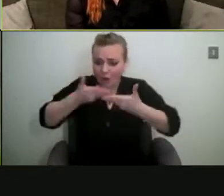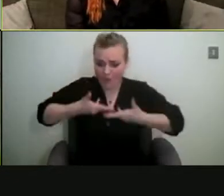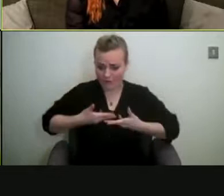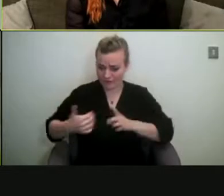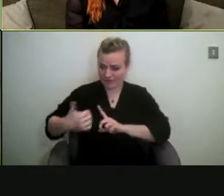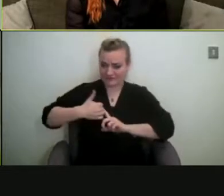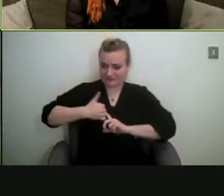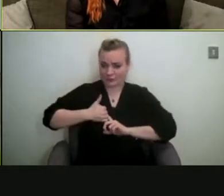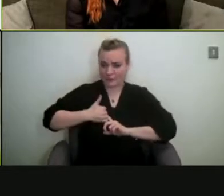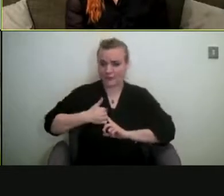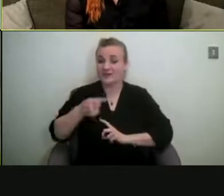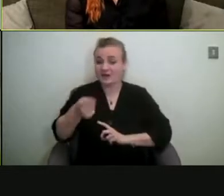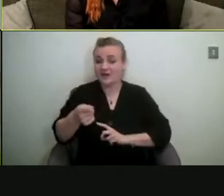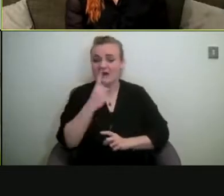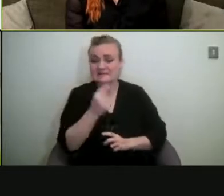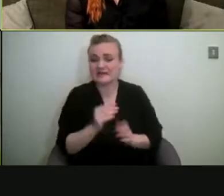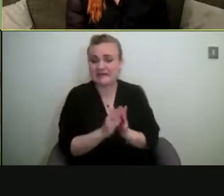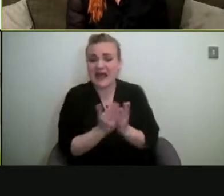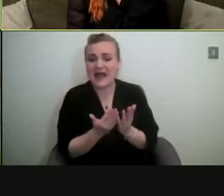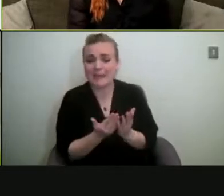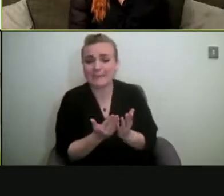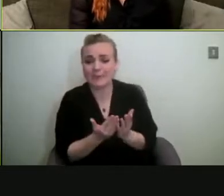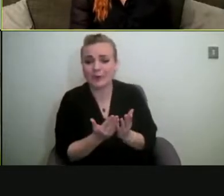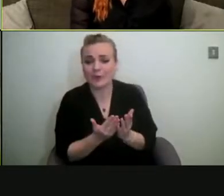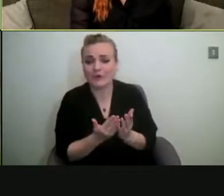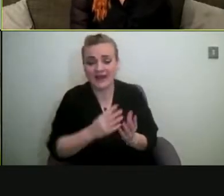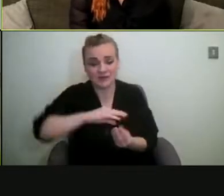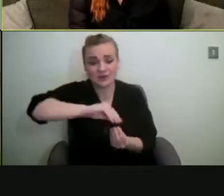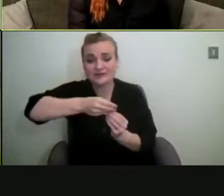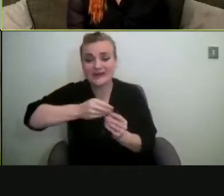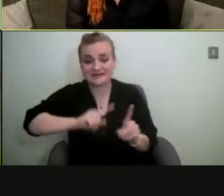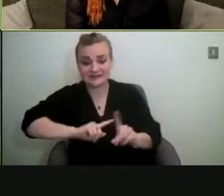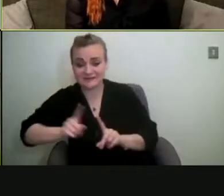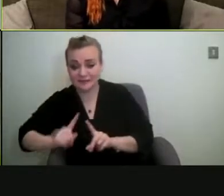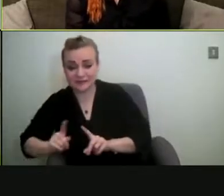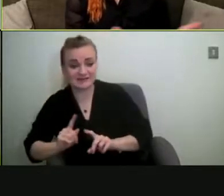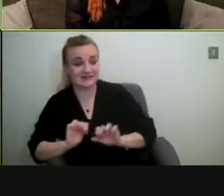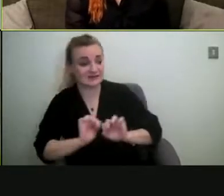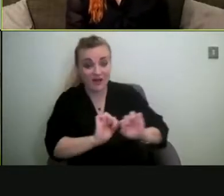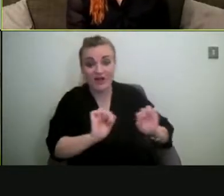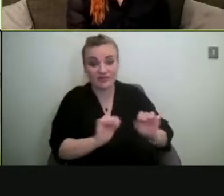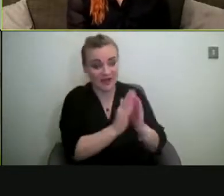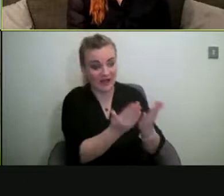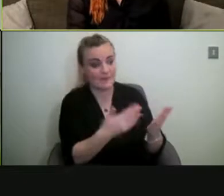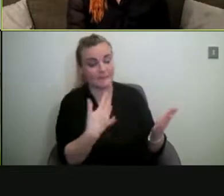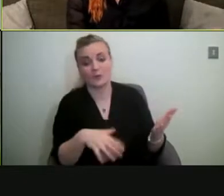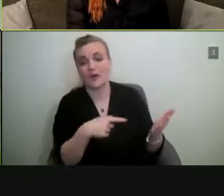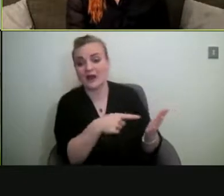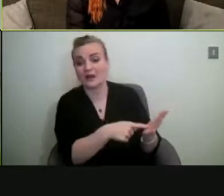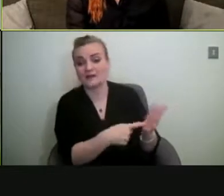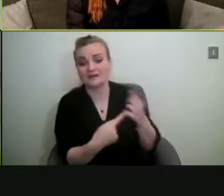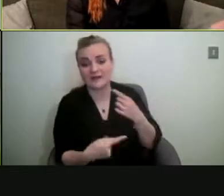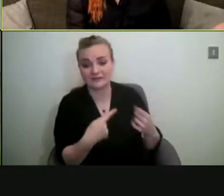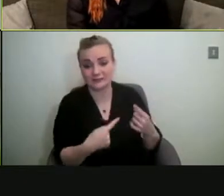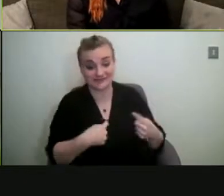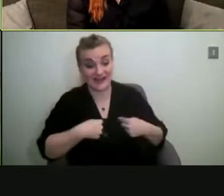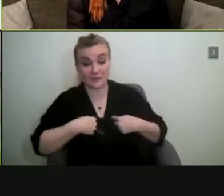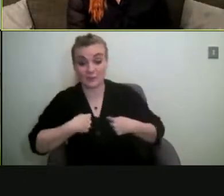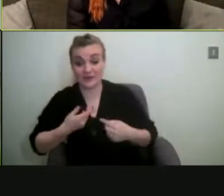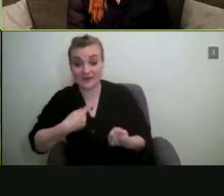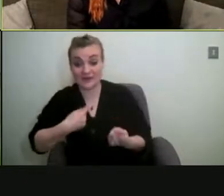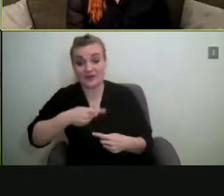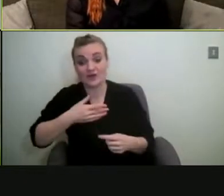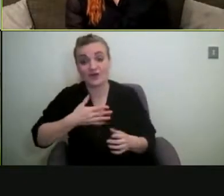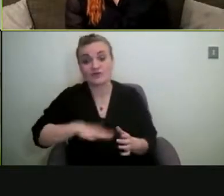that I mentioned at the beginning, The Creative Differences, is a brilliant handbook. We as Move Beyond Words are here to support